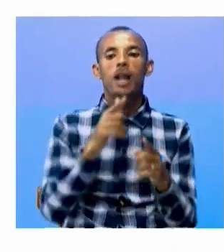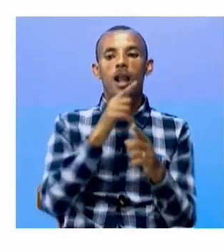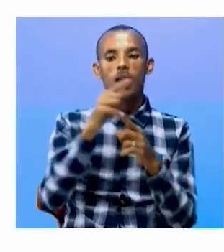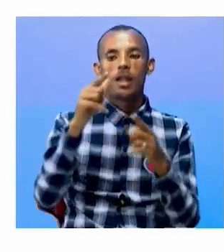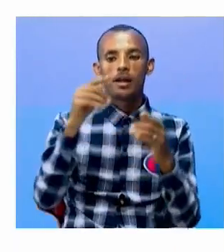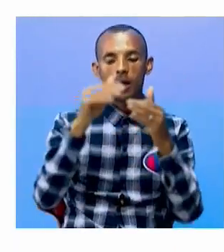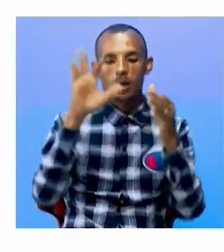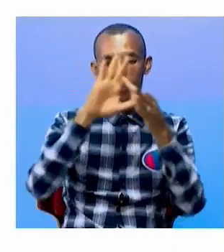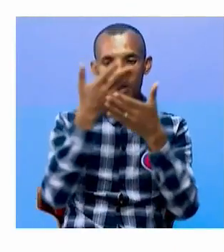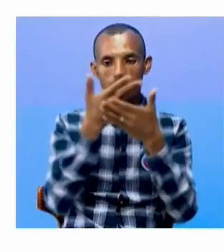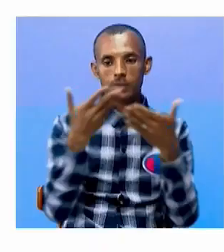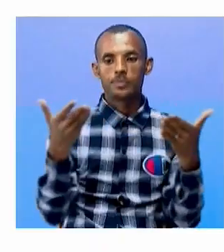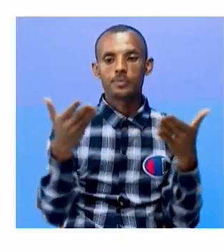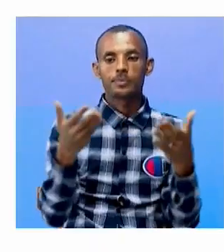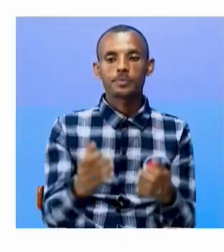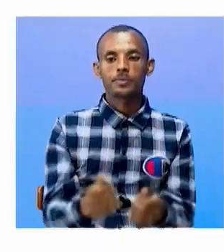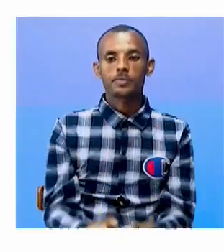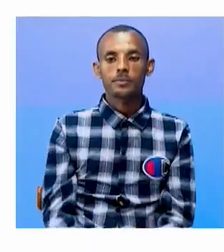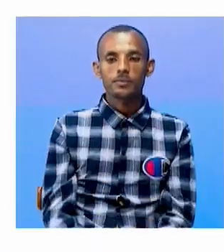equation